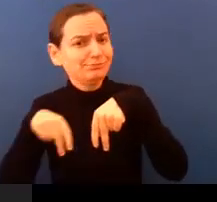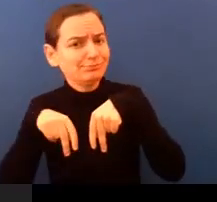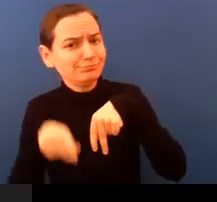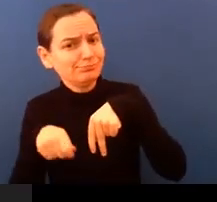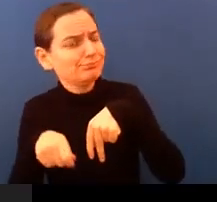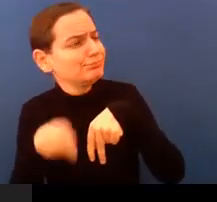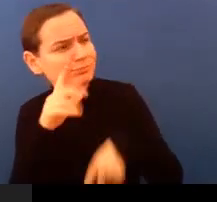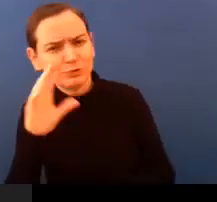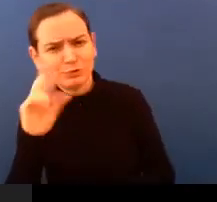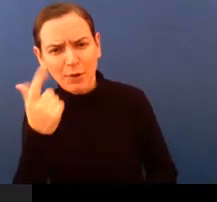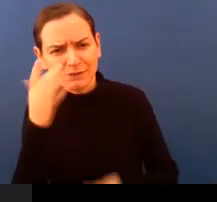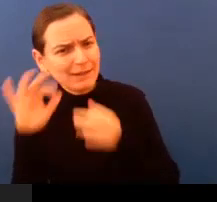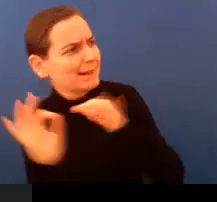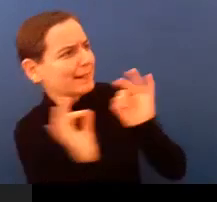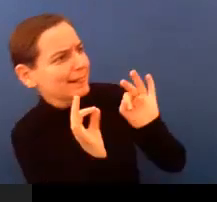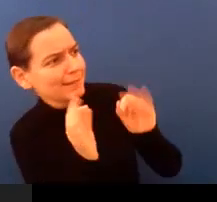can do or not do.